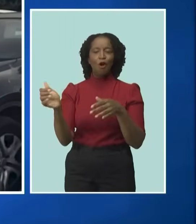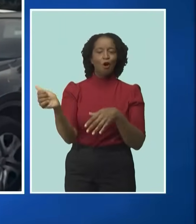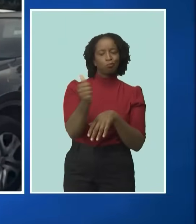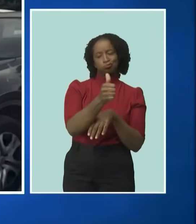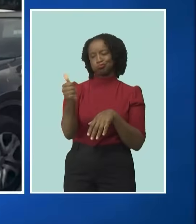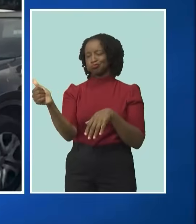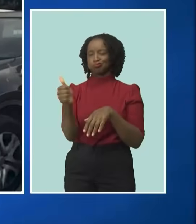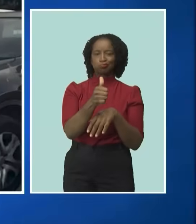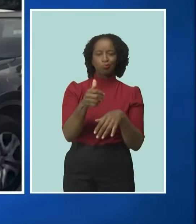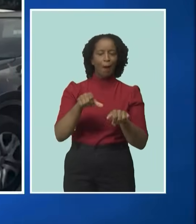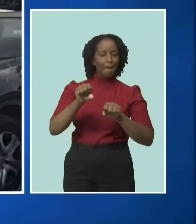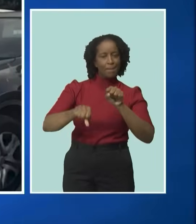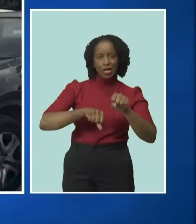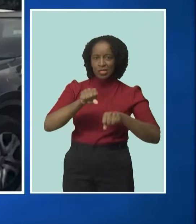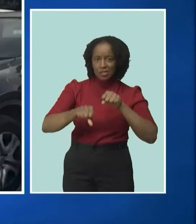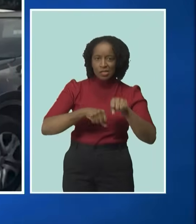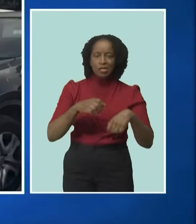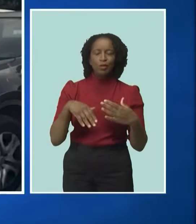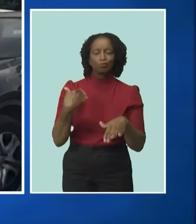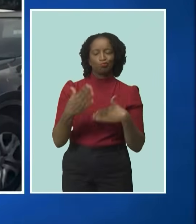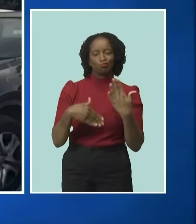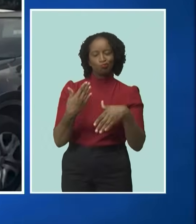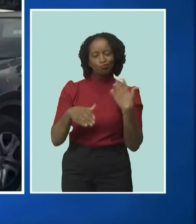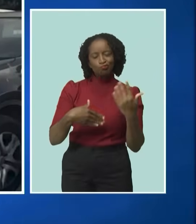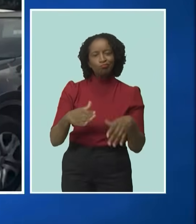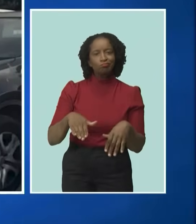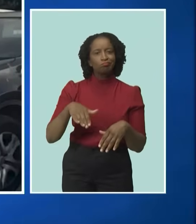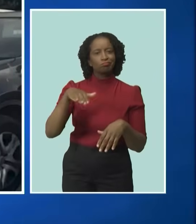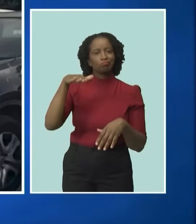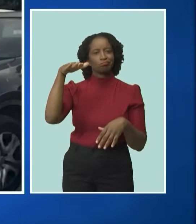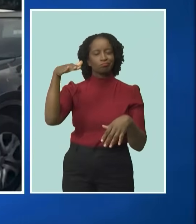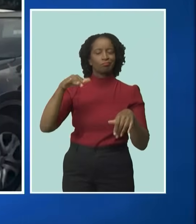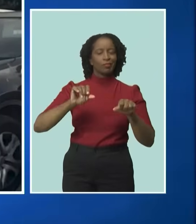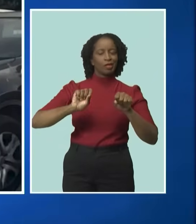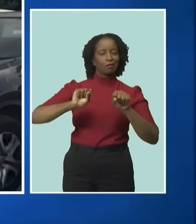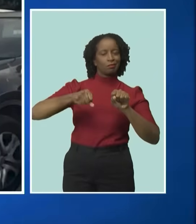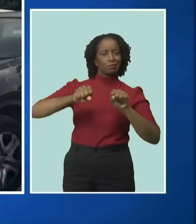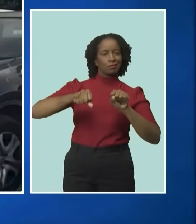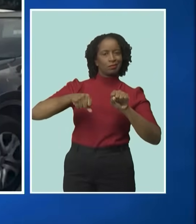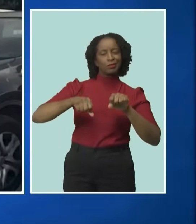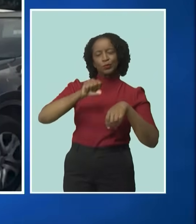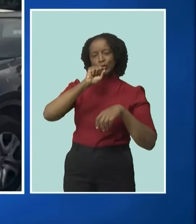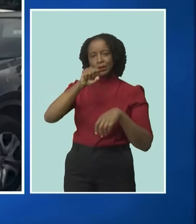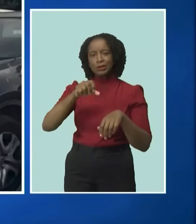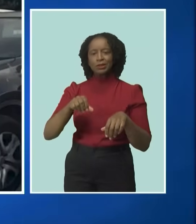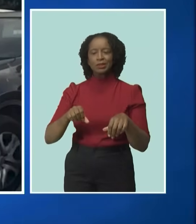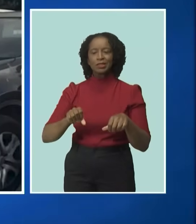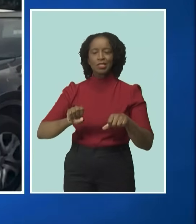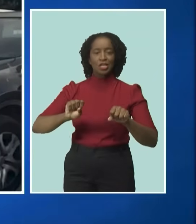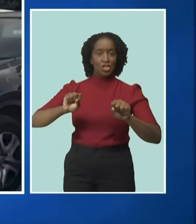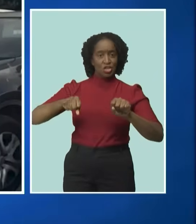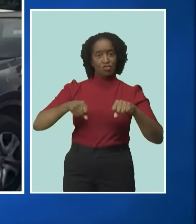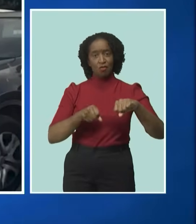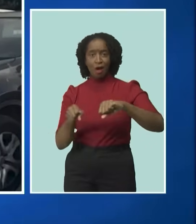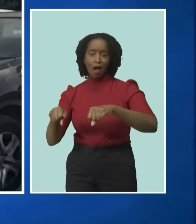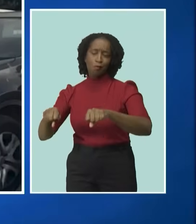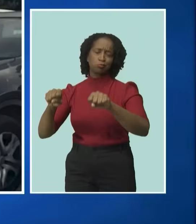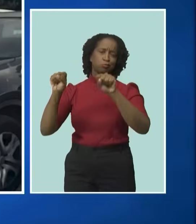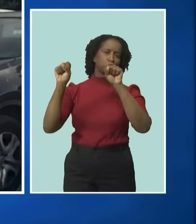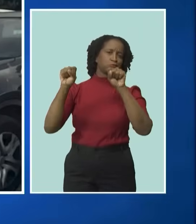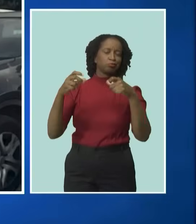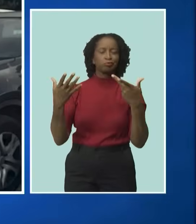a bicycle. And then he started to like bikes. And he was riding, you know, put the wheel up and stuff. He went to